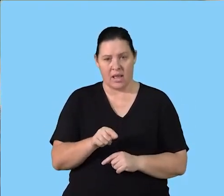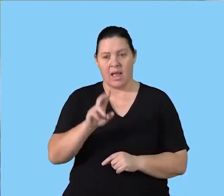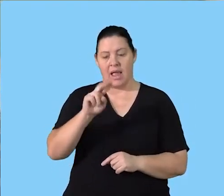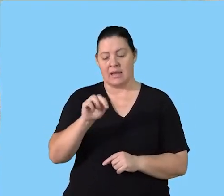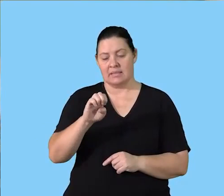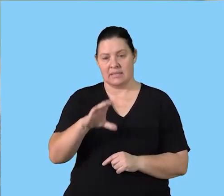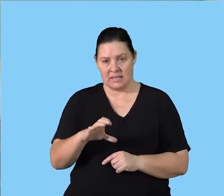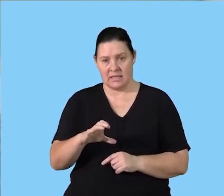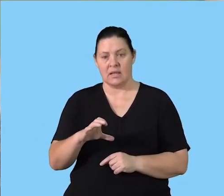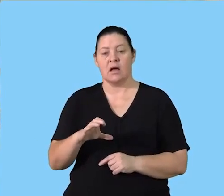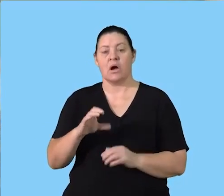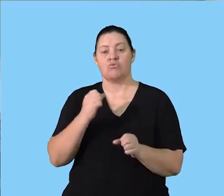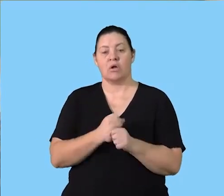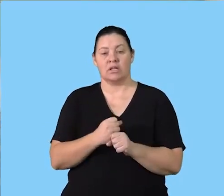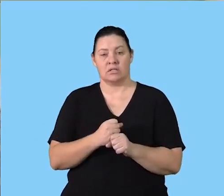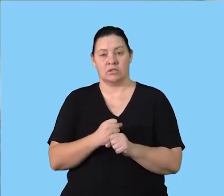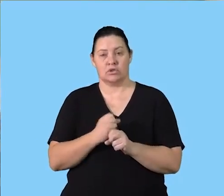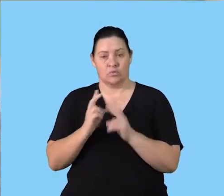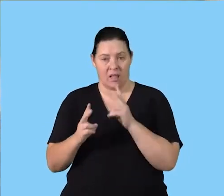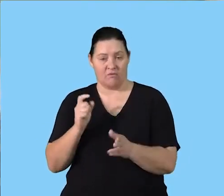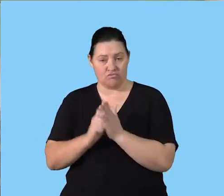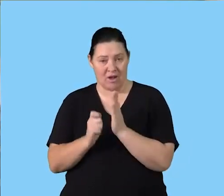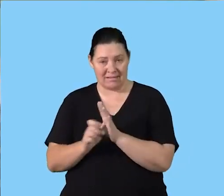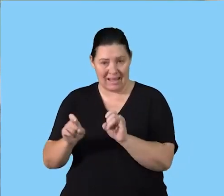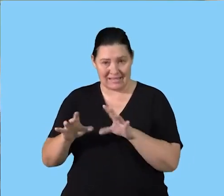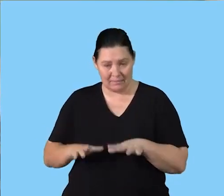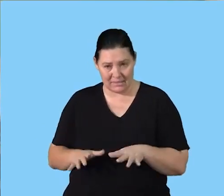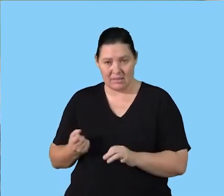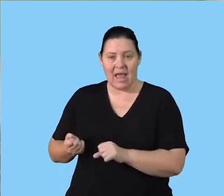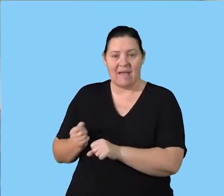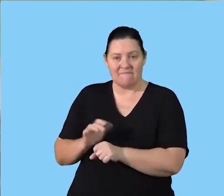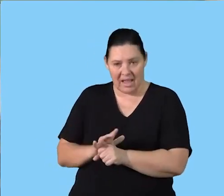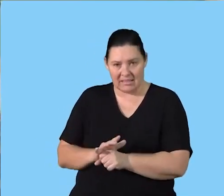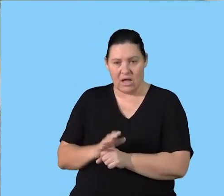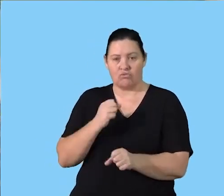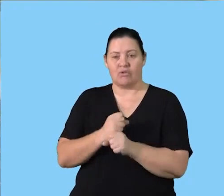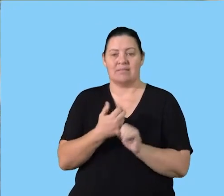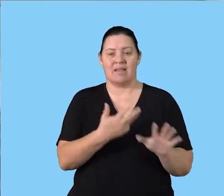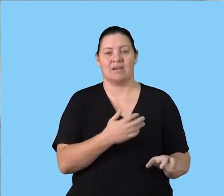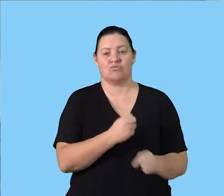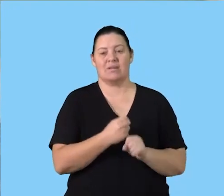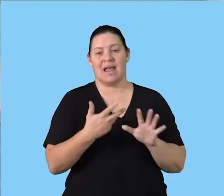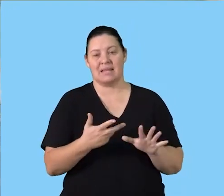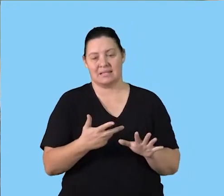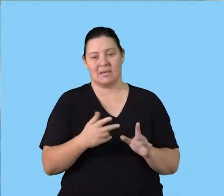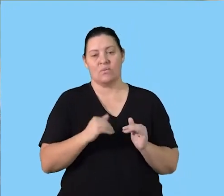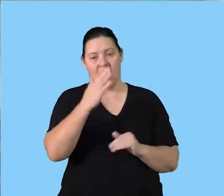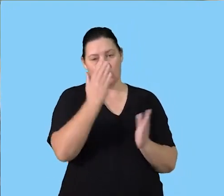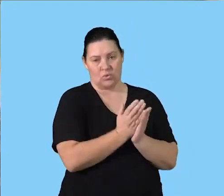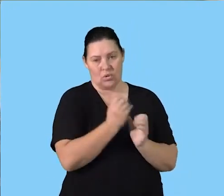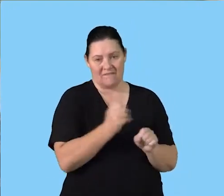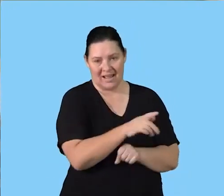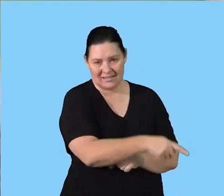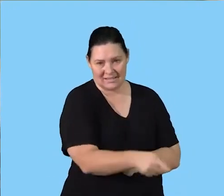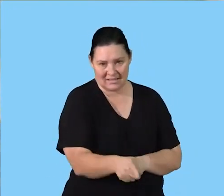grade 12, they start writing exams, that most of the time affects our grade 9 and grade 8 in the high schools. So what we did